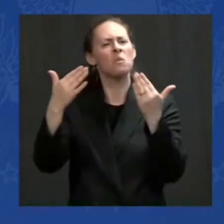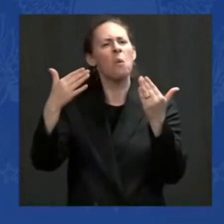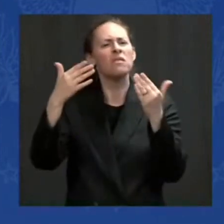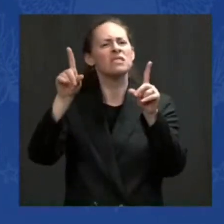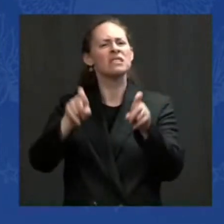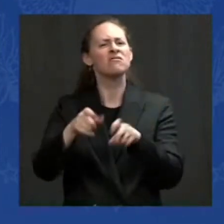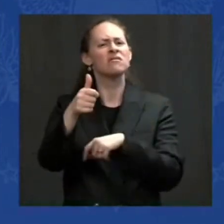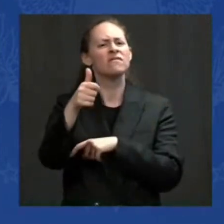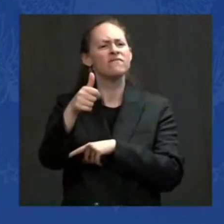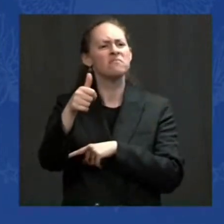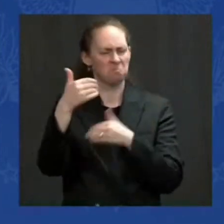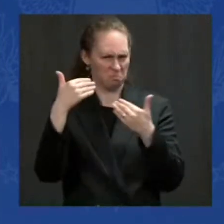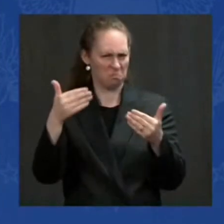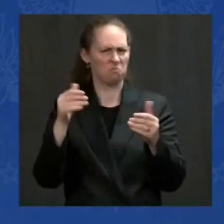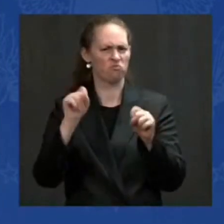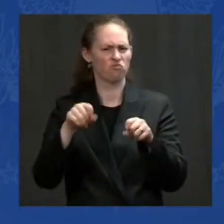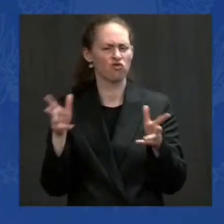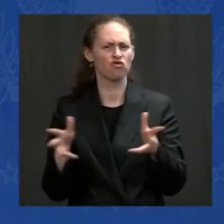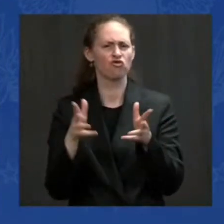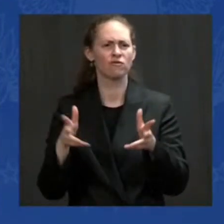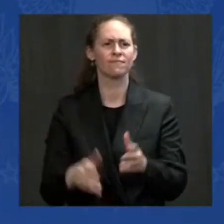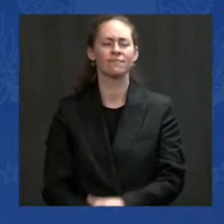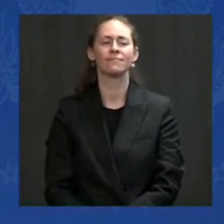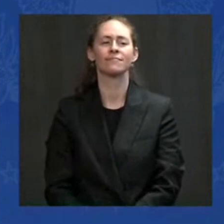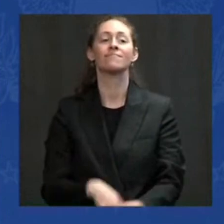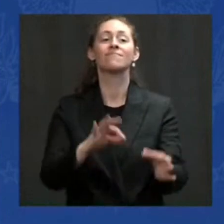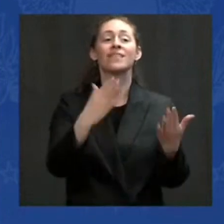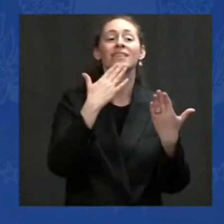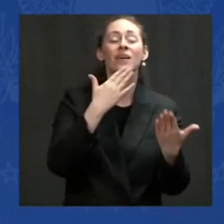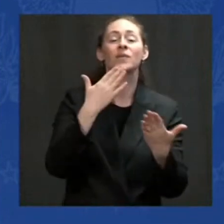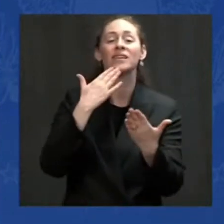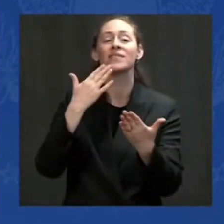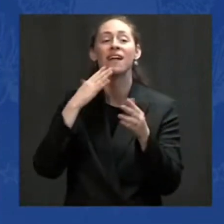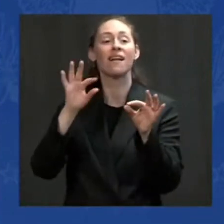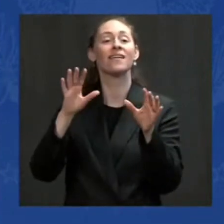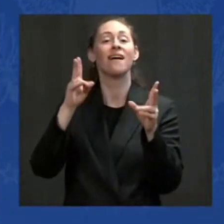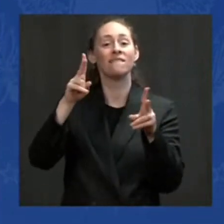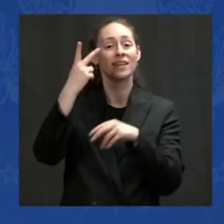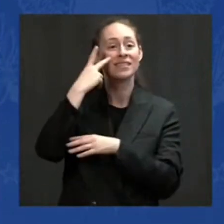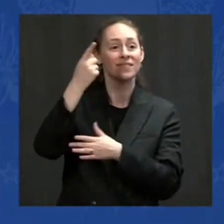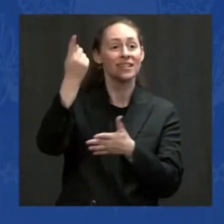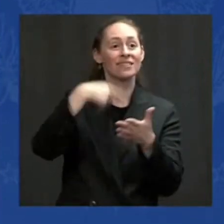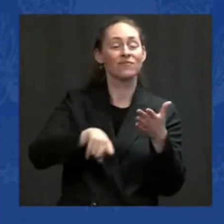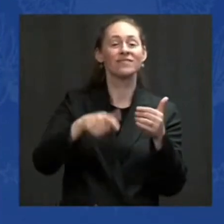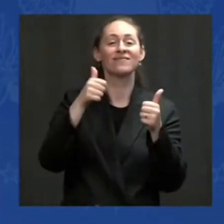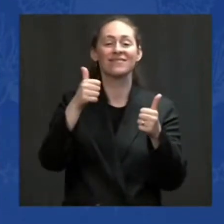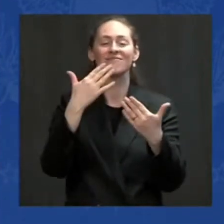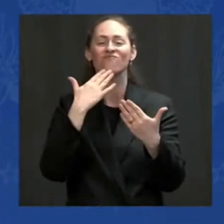COVID-19 test. Well, thank you, everybody. We look forward to seeing you at next week's briefing. Thank you.